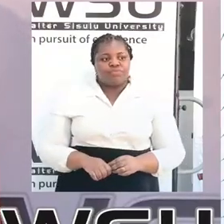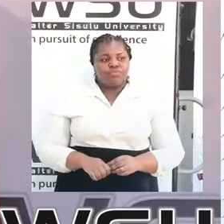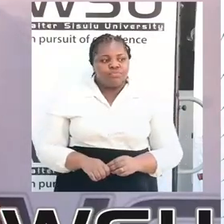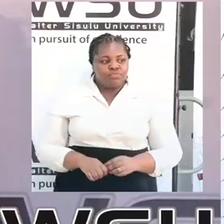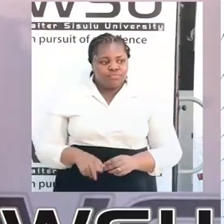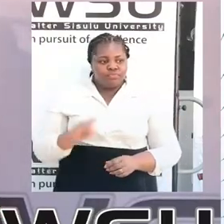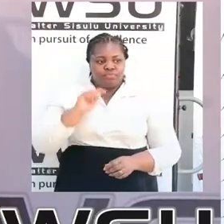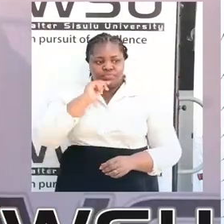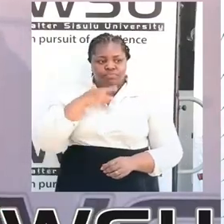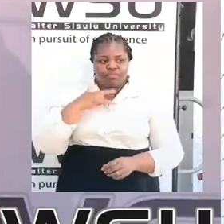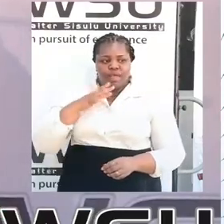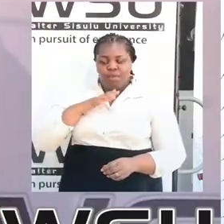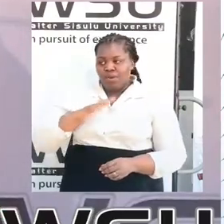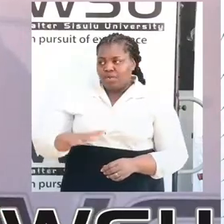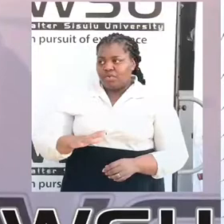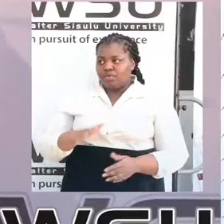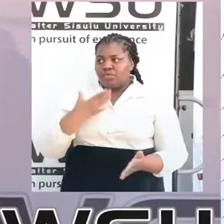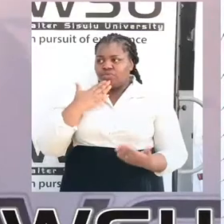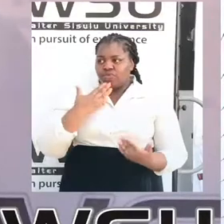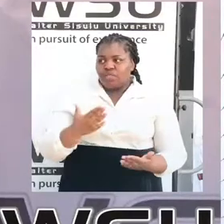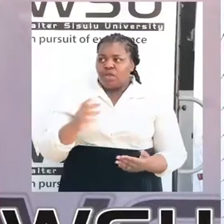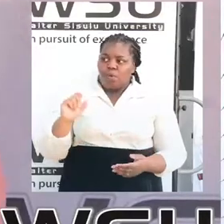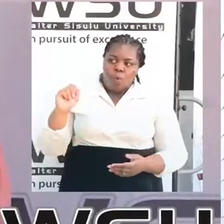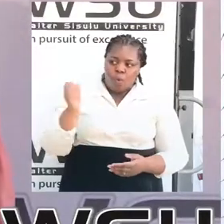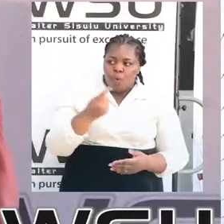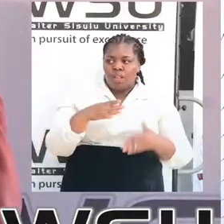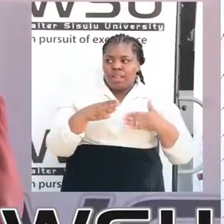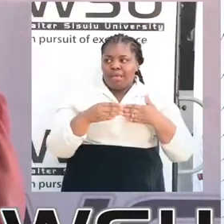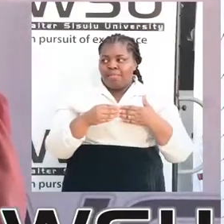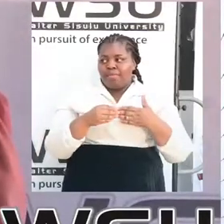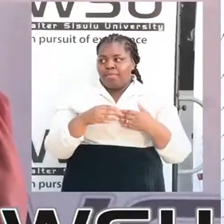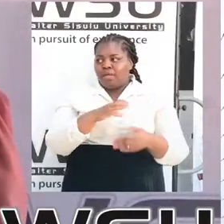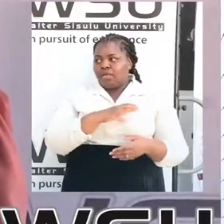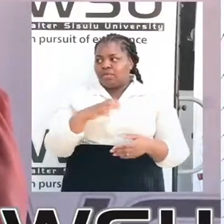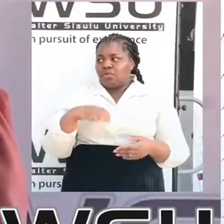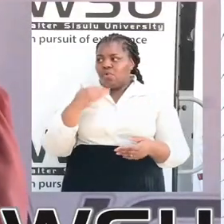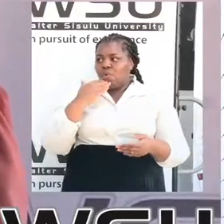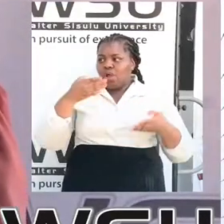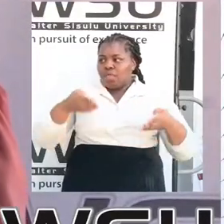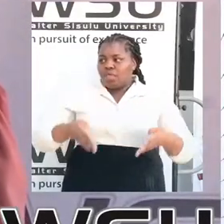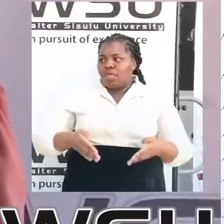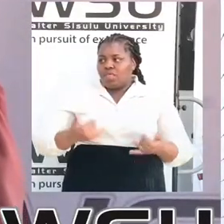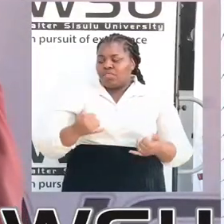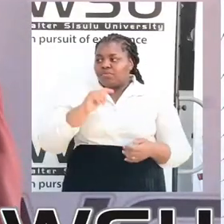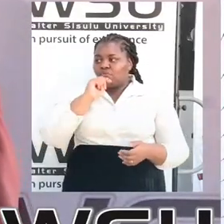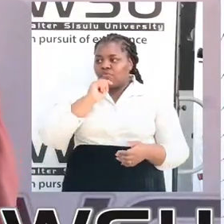I would like to thank all members of council who are present this morning.